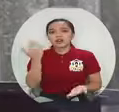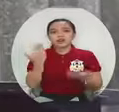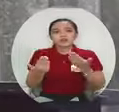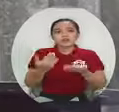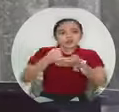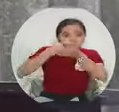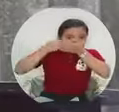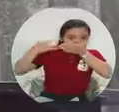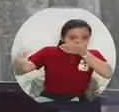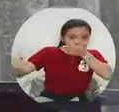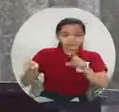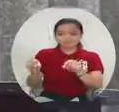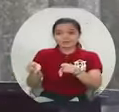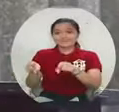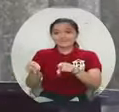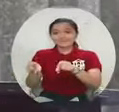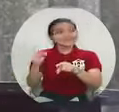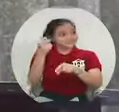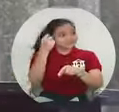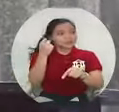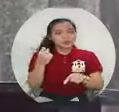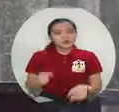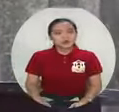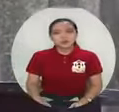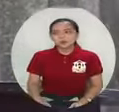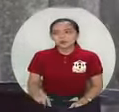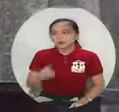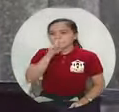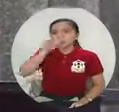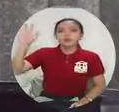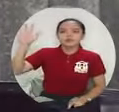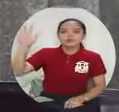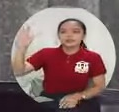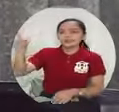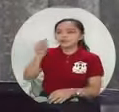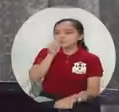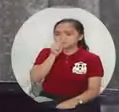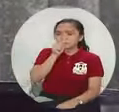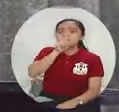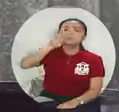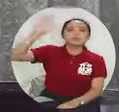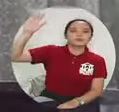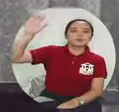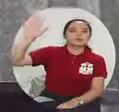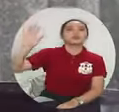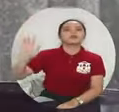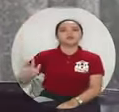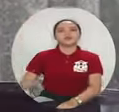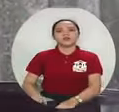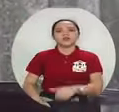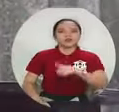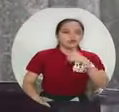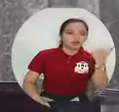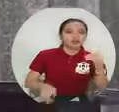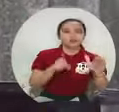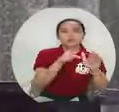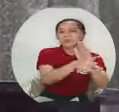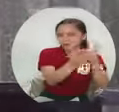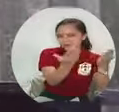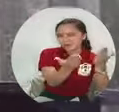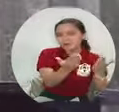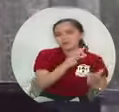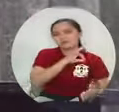we are on the other side. We are in a godly side, with the divine side, and we are in the